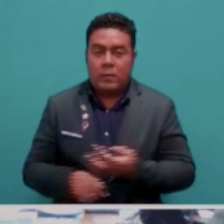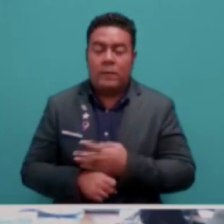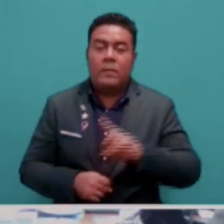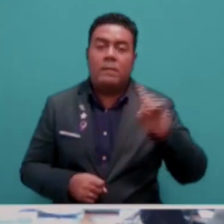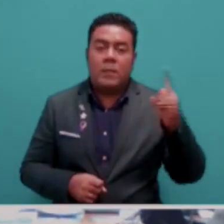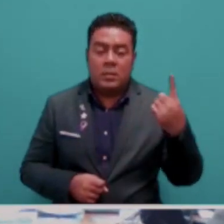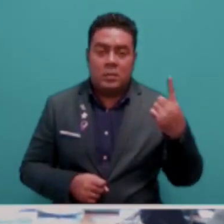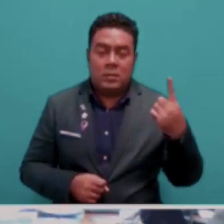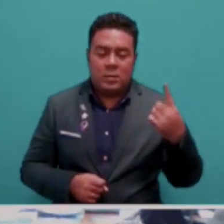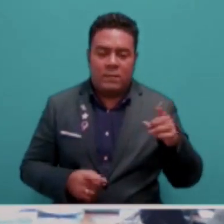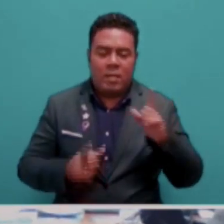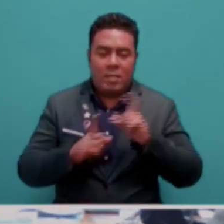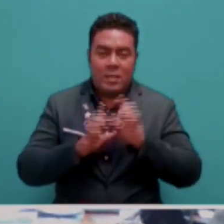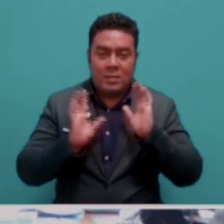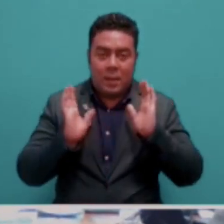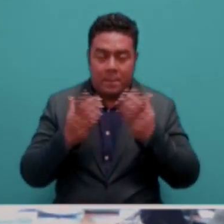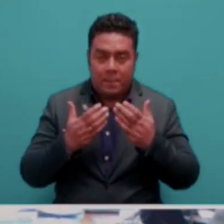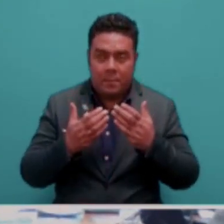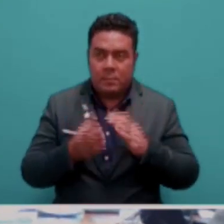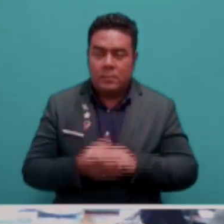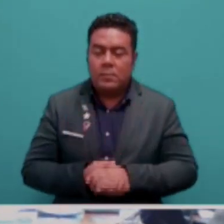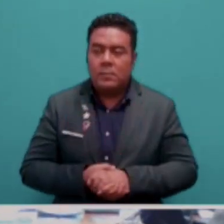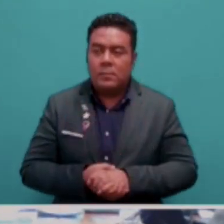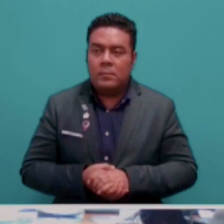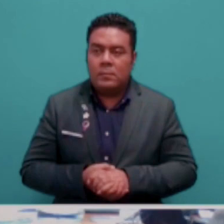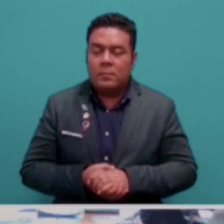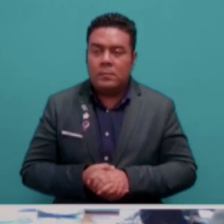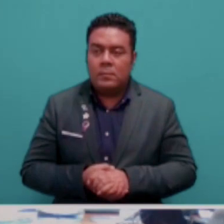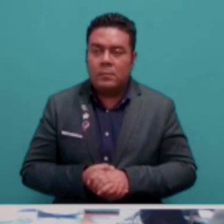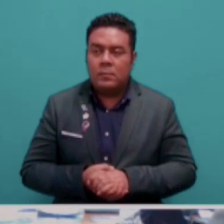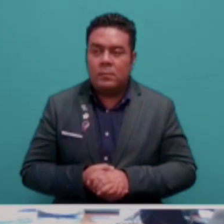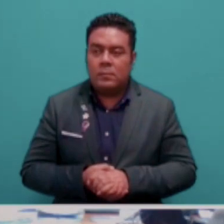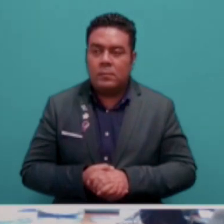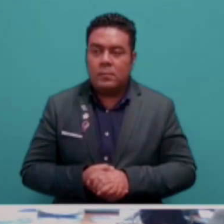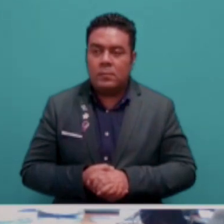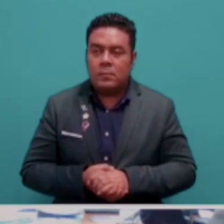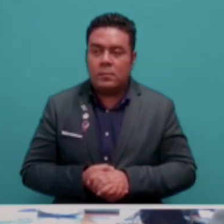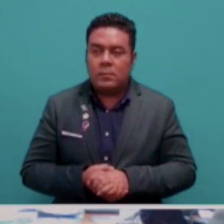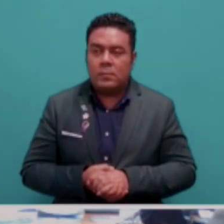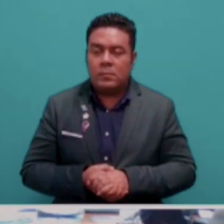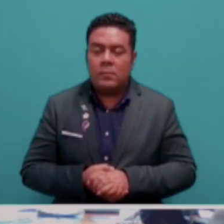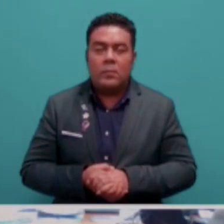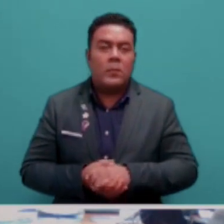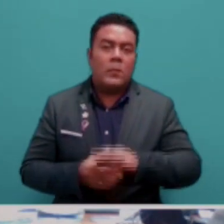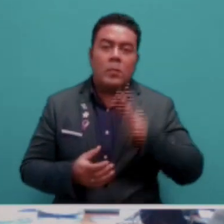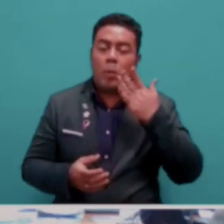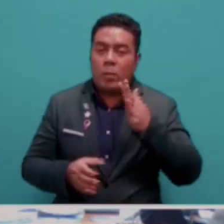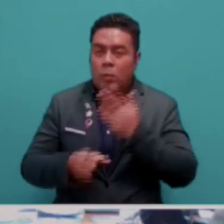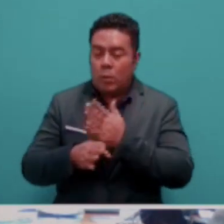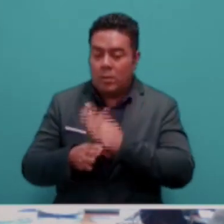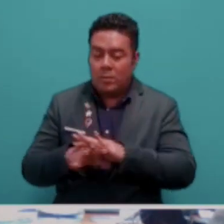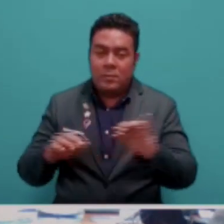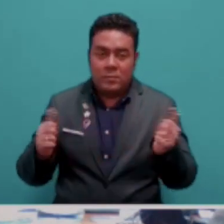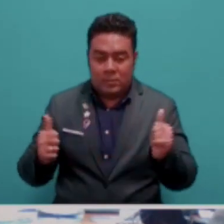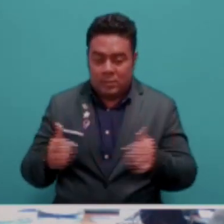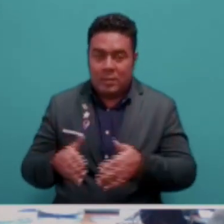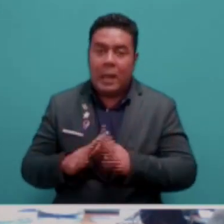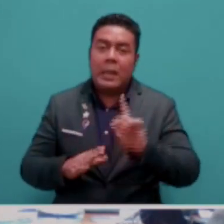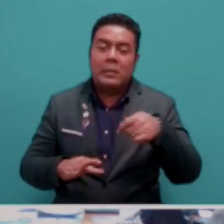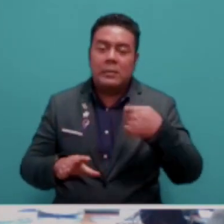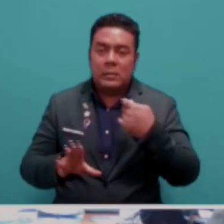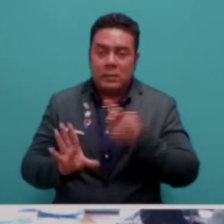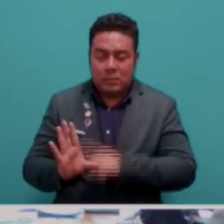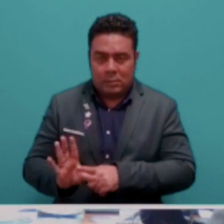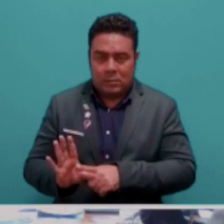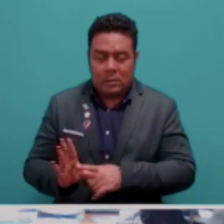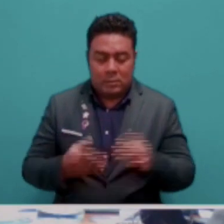1st of December. And when the work of the Emoluments Committee, say, is completed next year